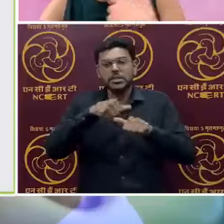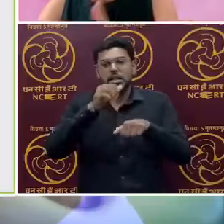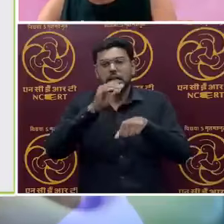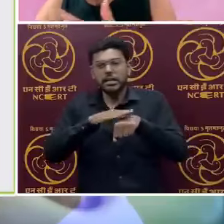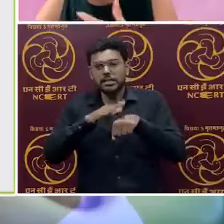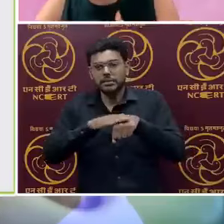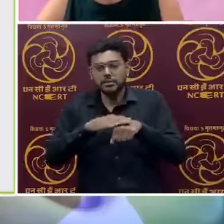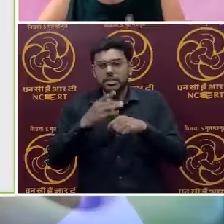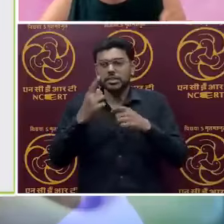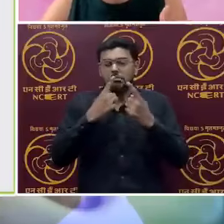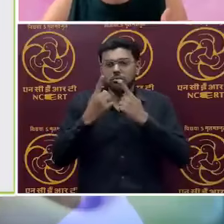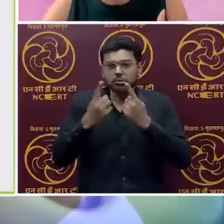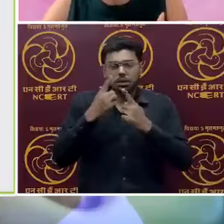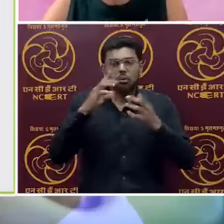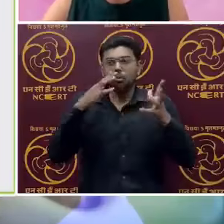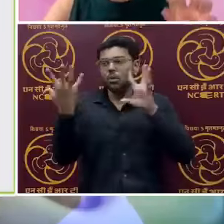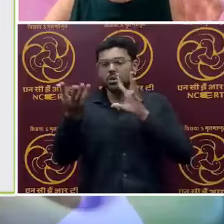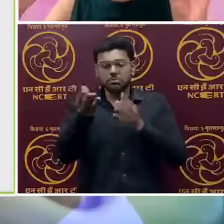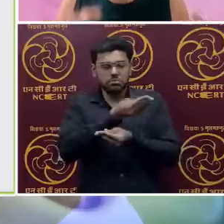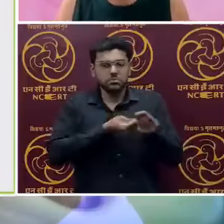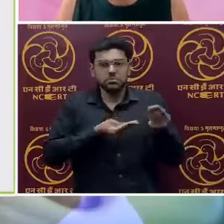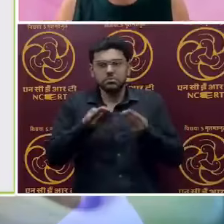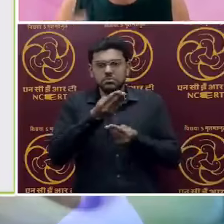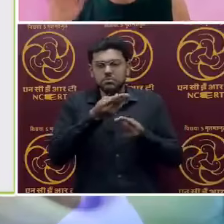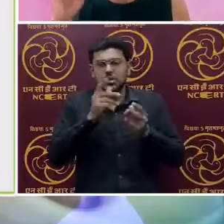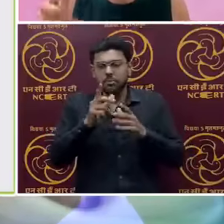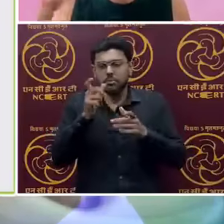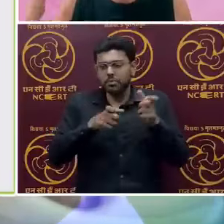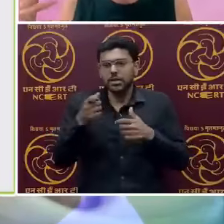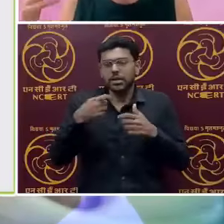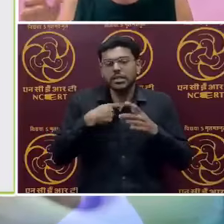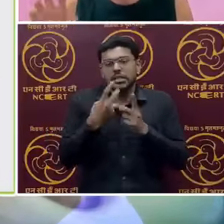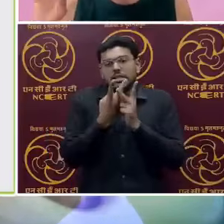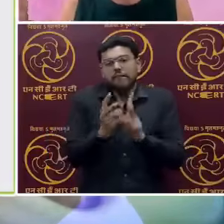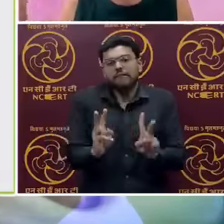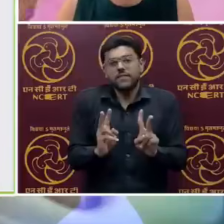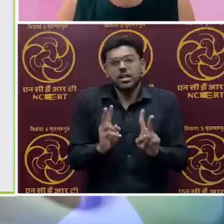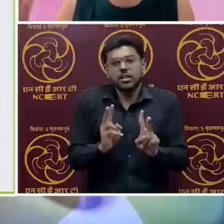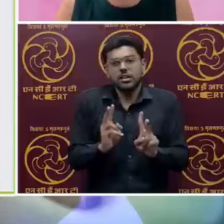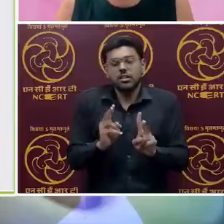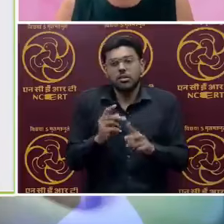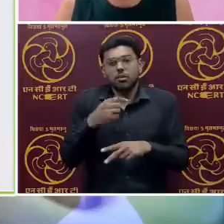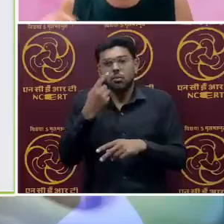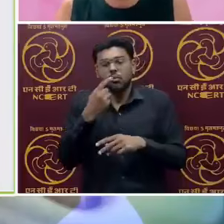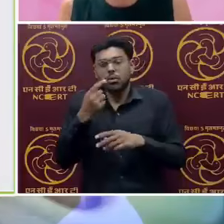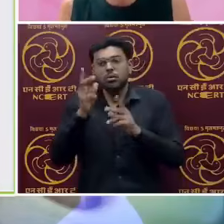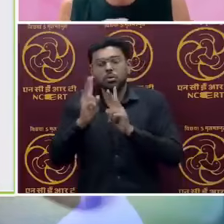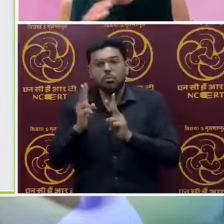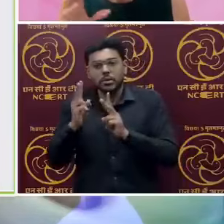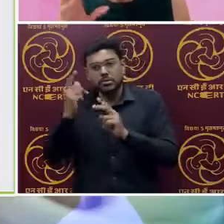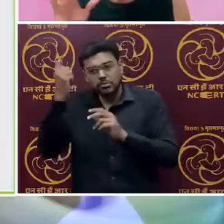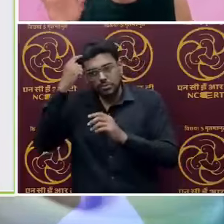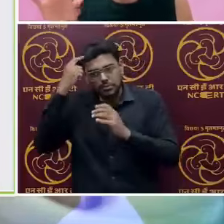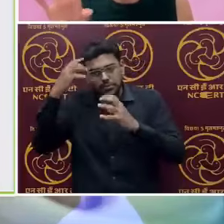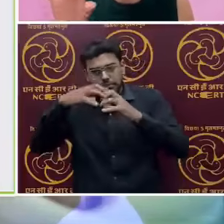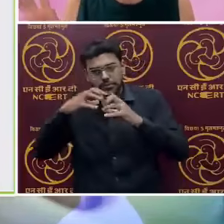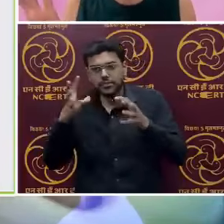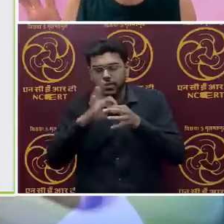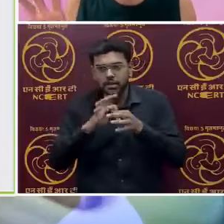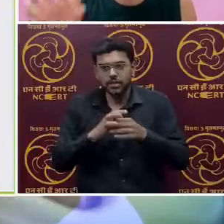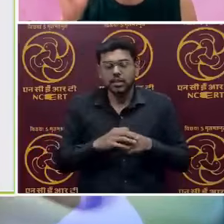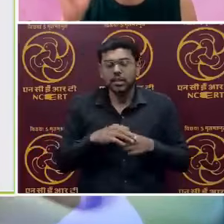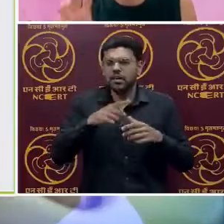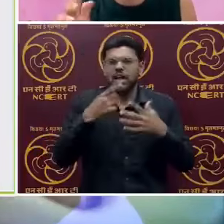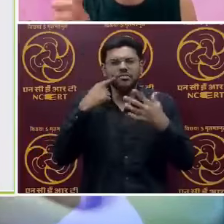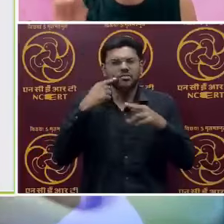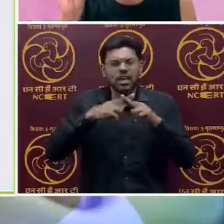and interact with the world around them is different from those what we call neurotypical brains, right? So whatever they